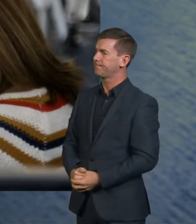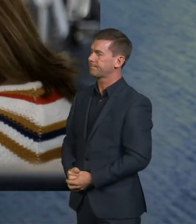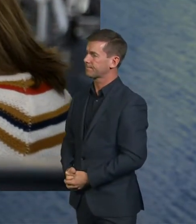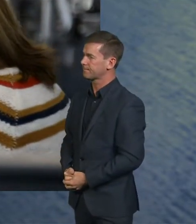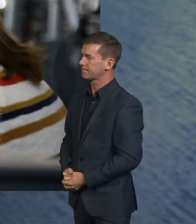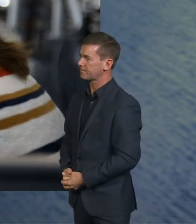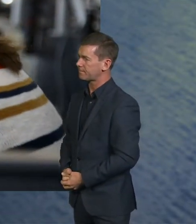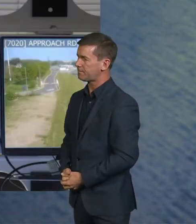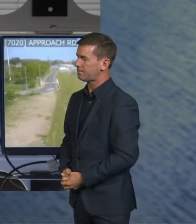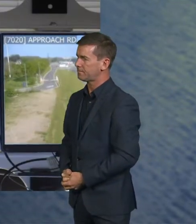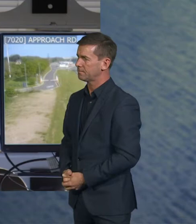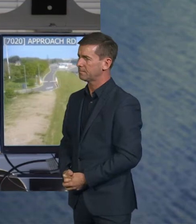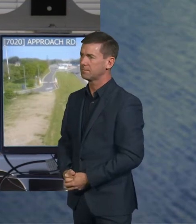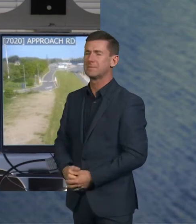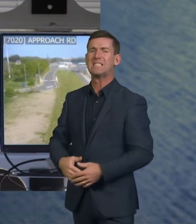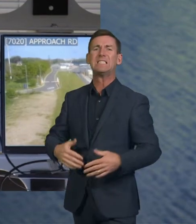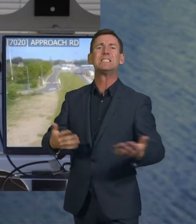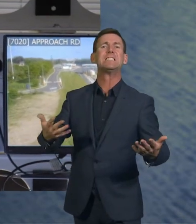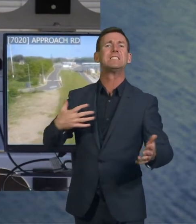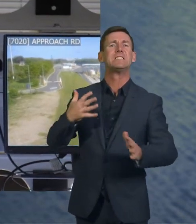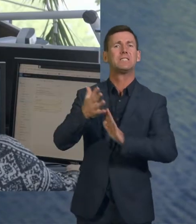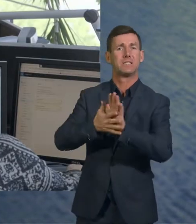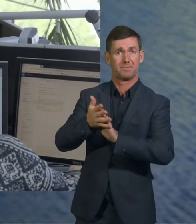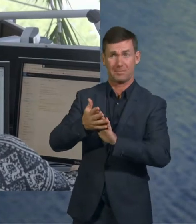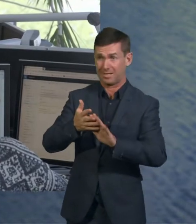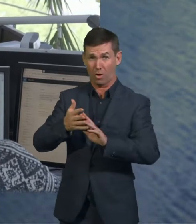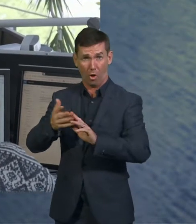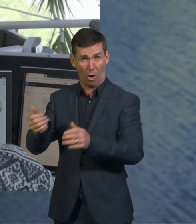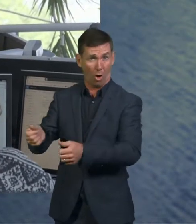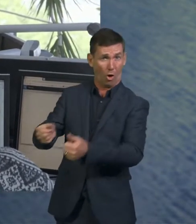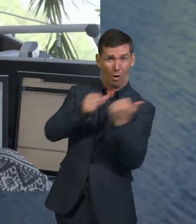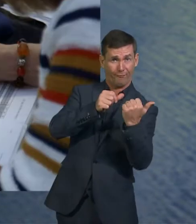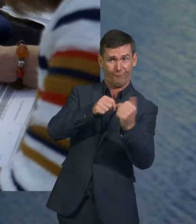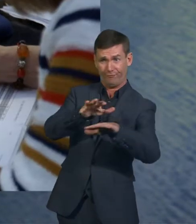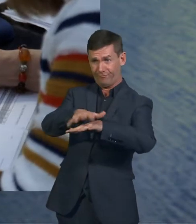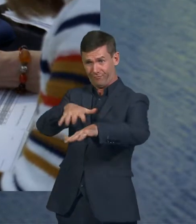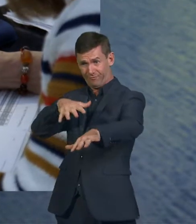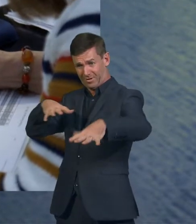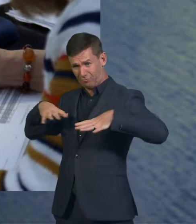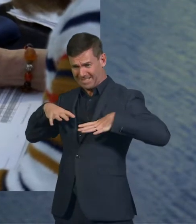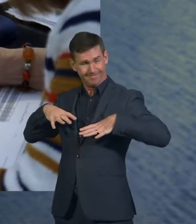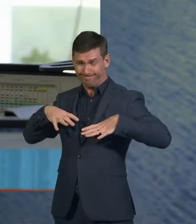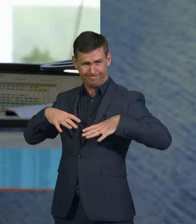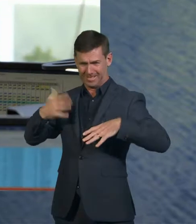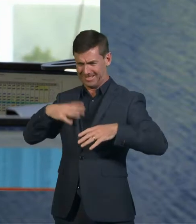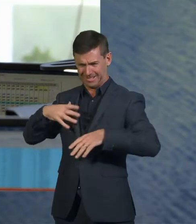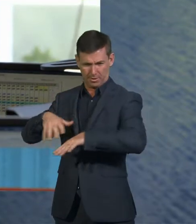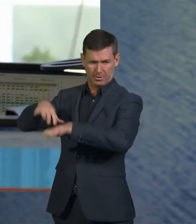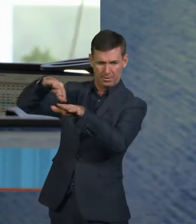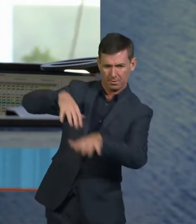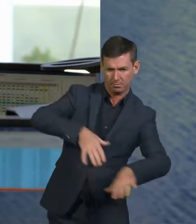Allocation. A recirculation needs organisation, and that's a job for the allocation team at the terminal control